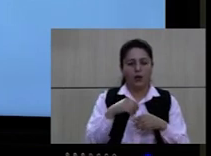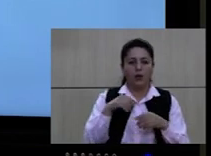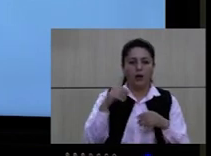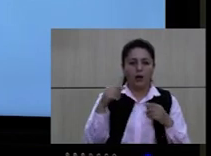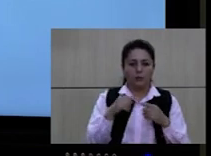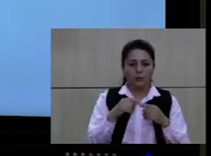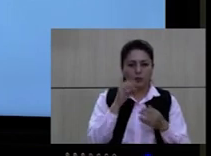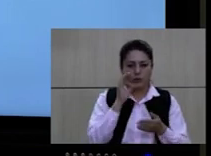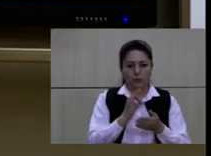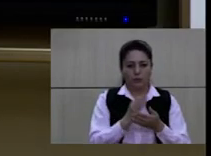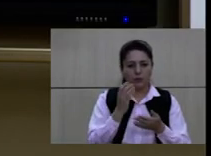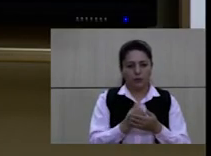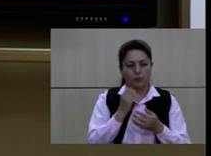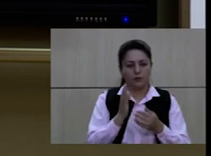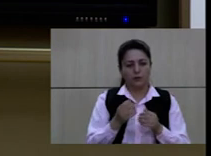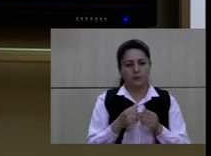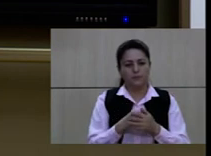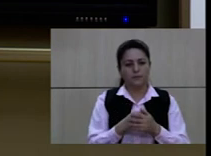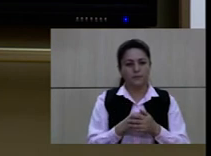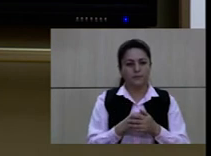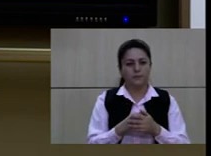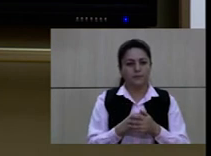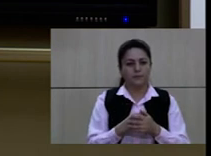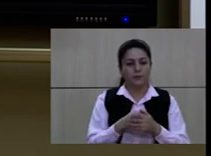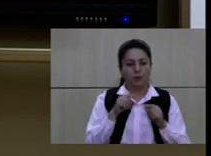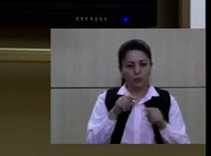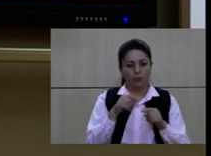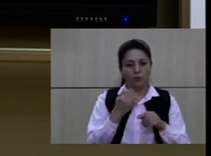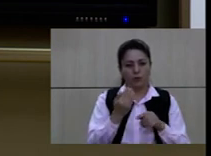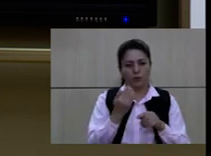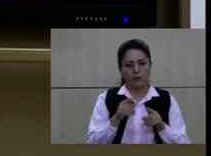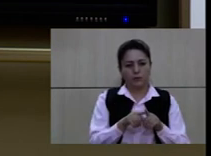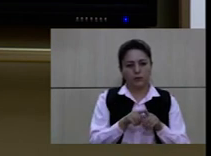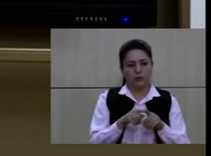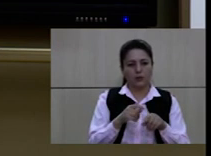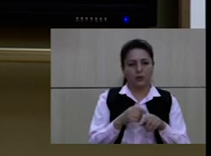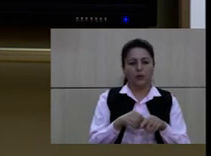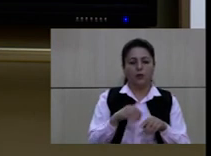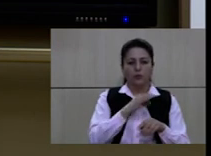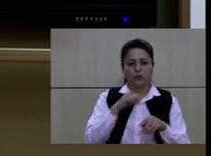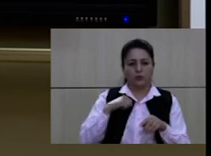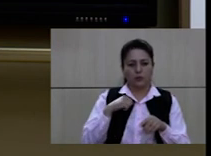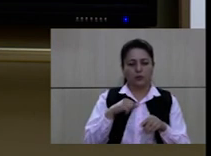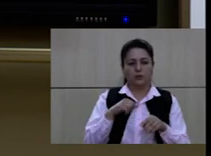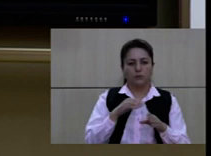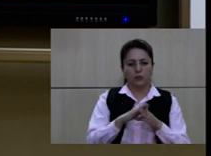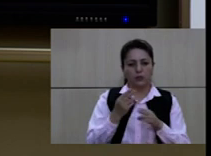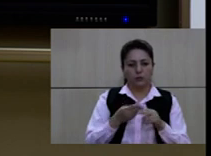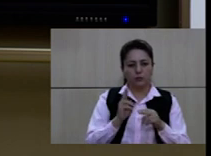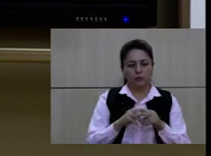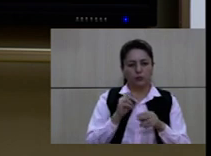albatta siz javobga erishasiz. Bu ham sizga mustaqil bajarishingiz uchun uyga